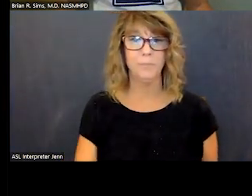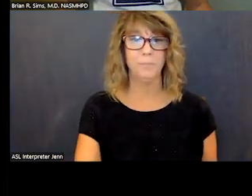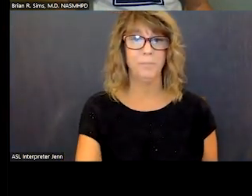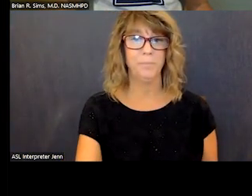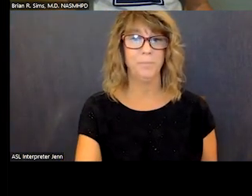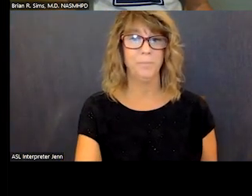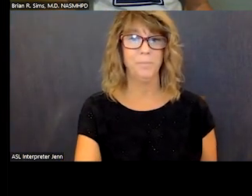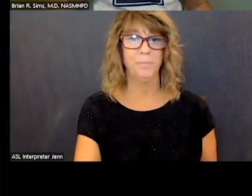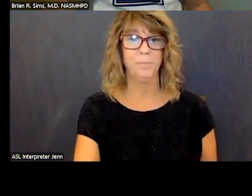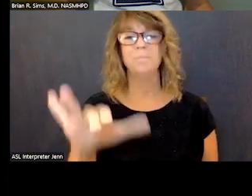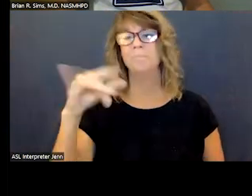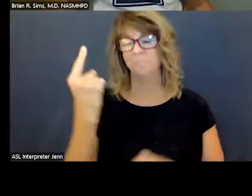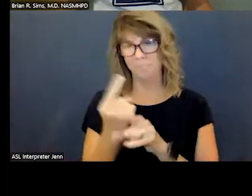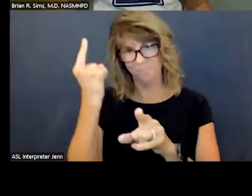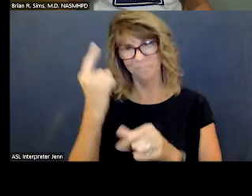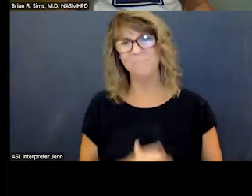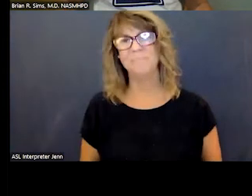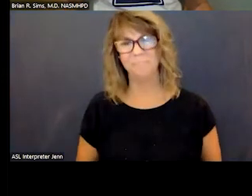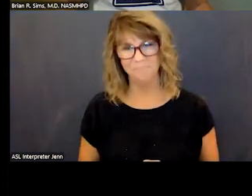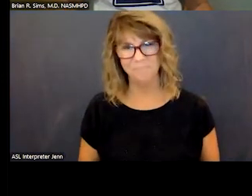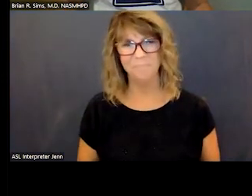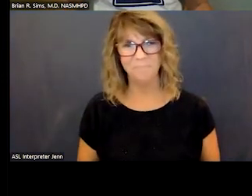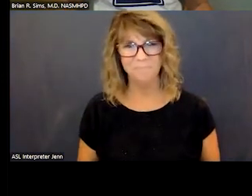it is,